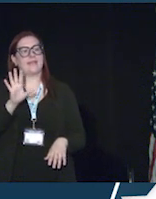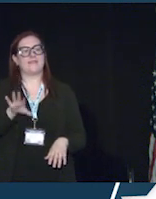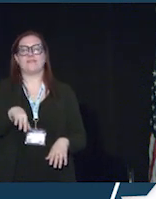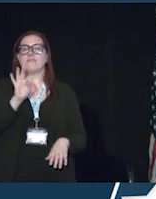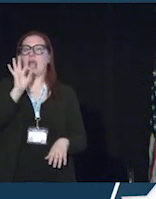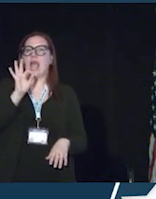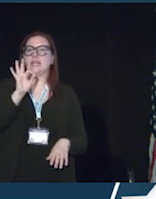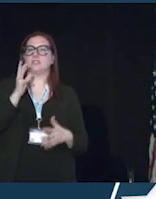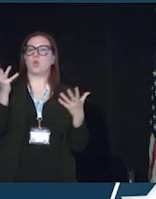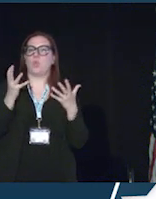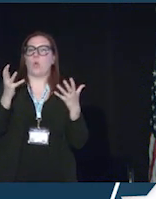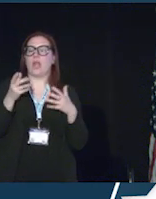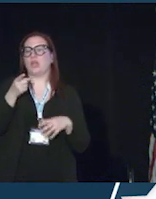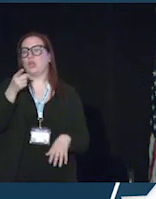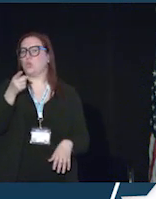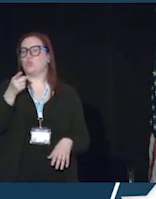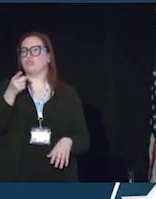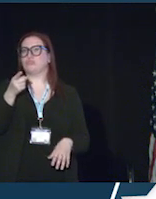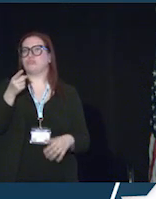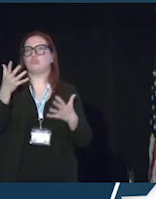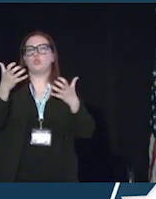what you,